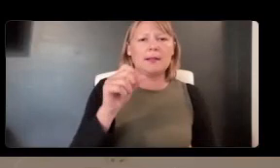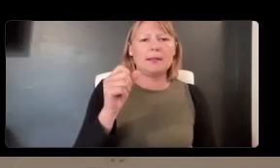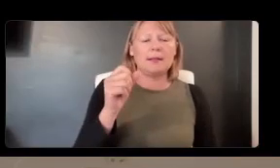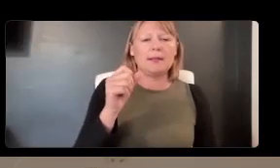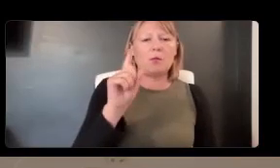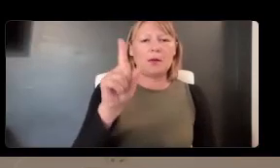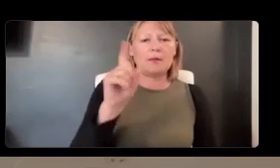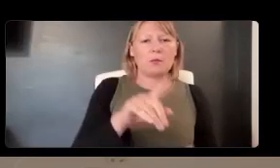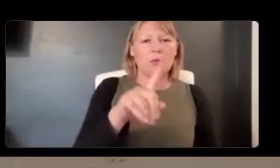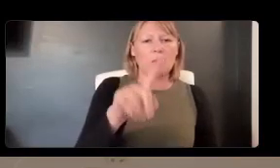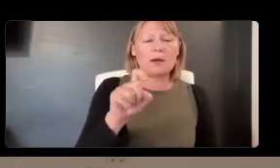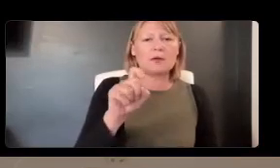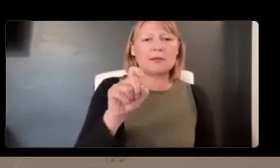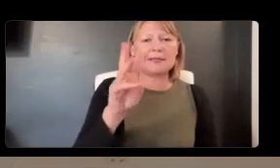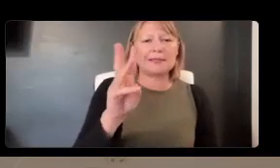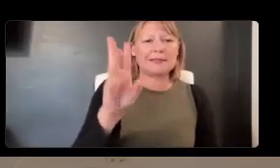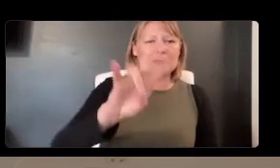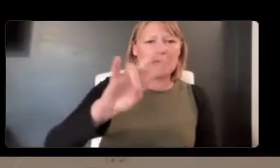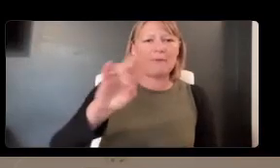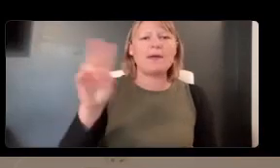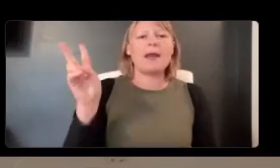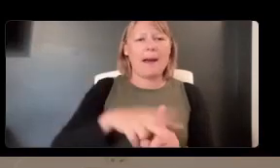1,167 applications were received,